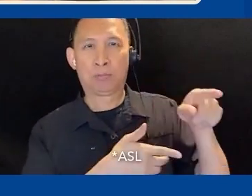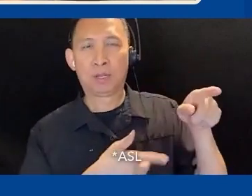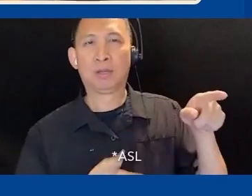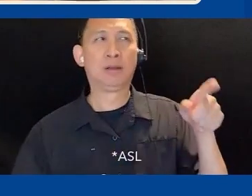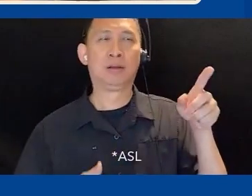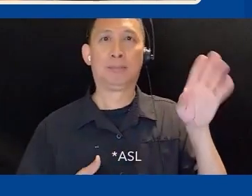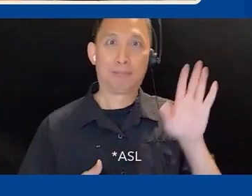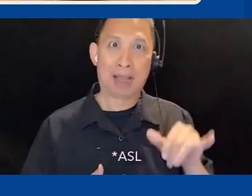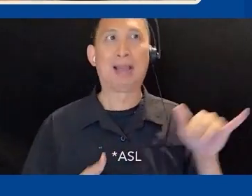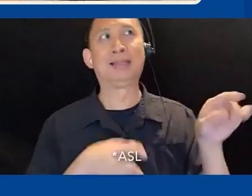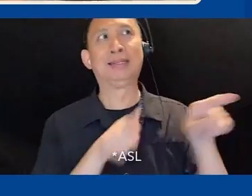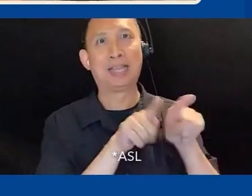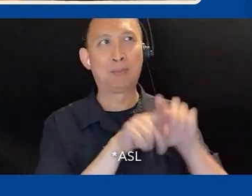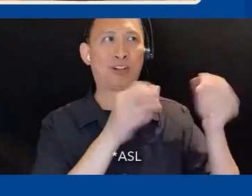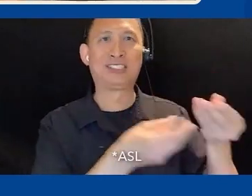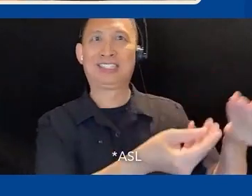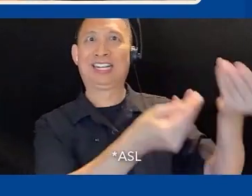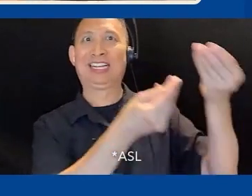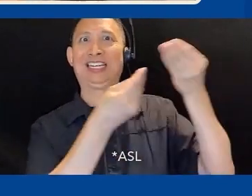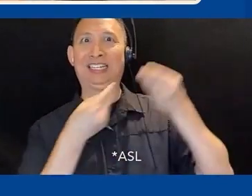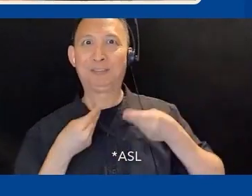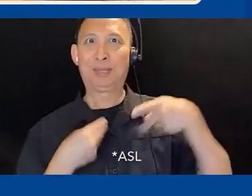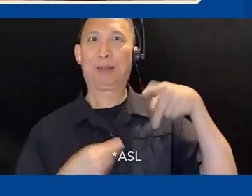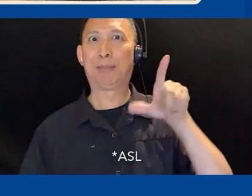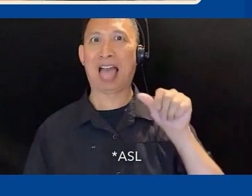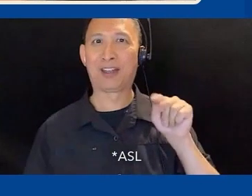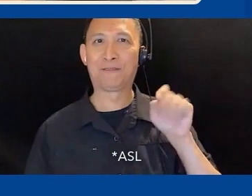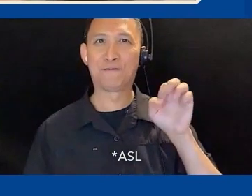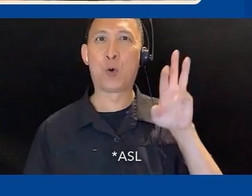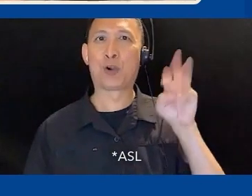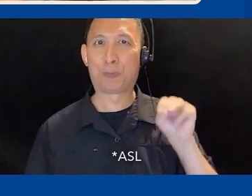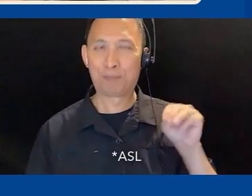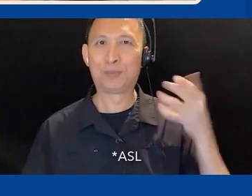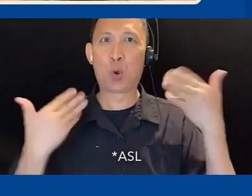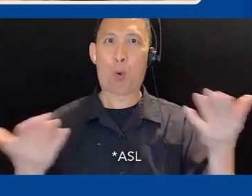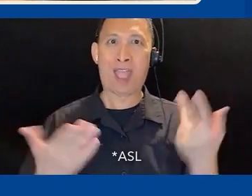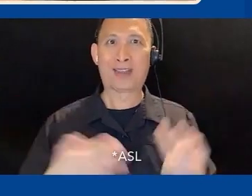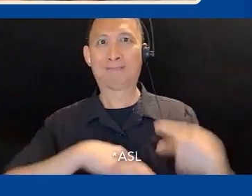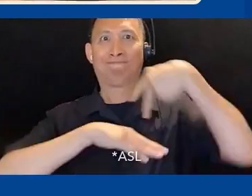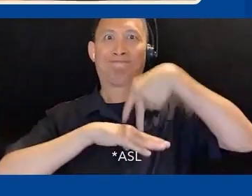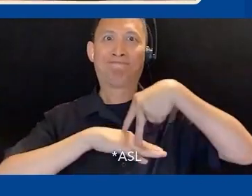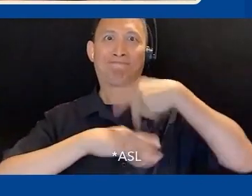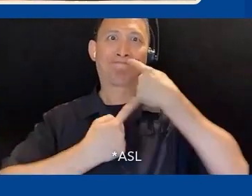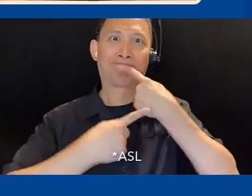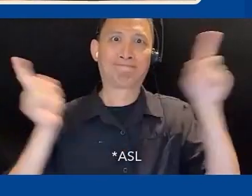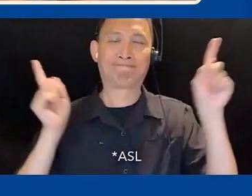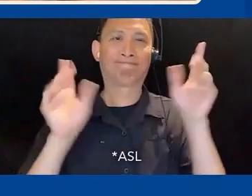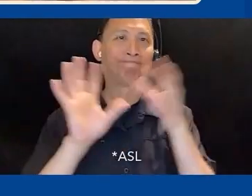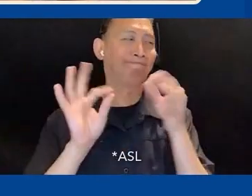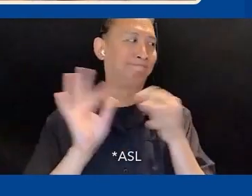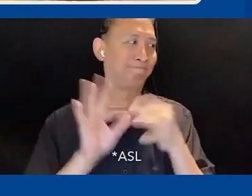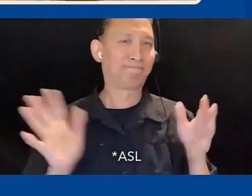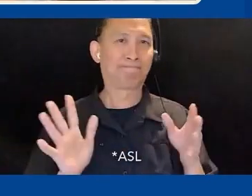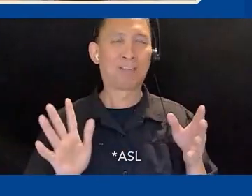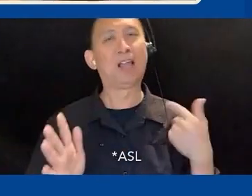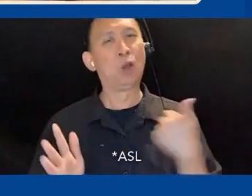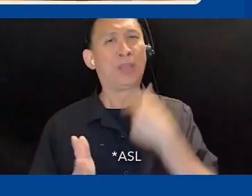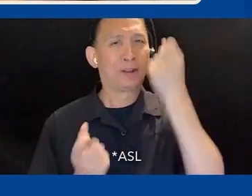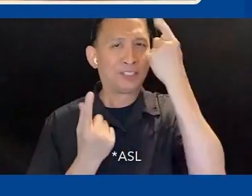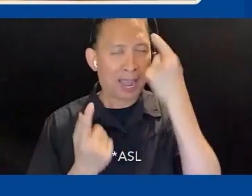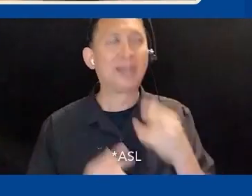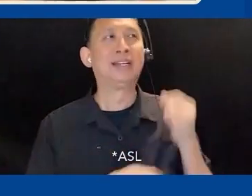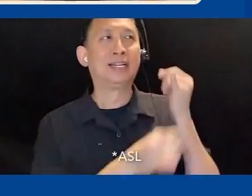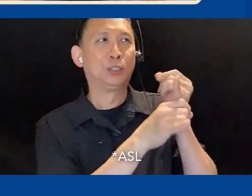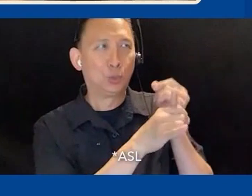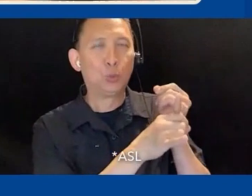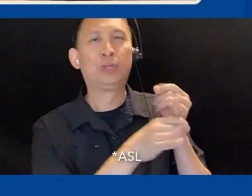that's giving me this platform and an amazing opportunity. And of course, you know, we recognize that the Institute is separate from the festival and they work